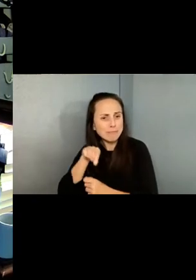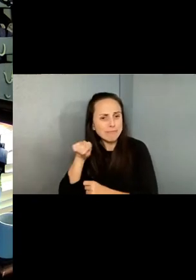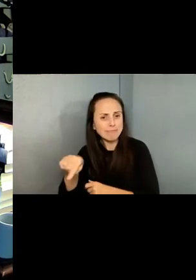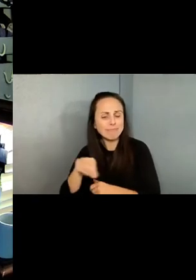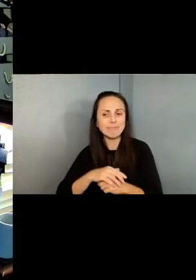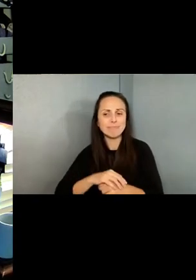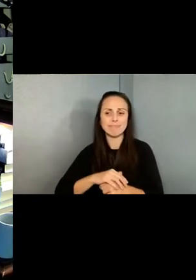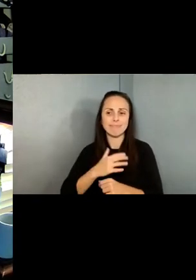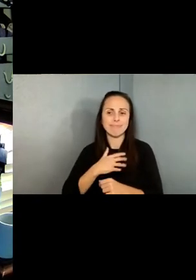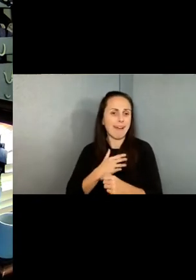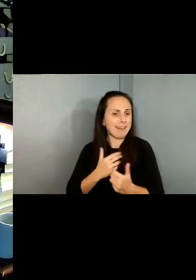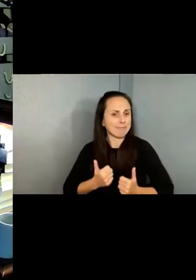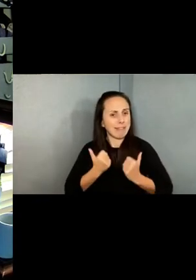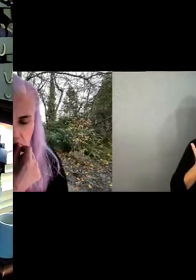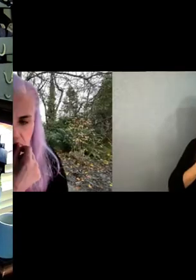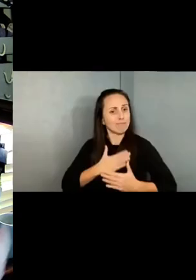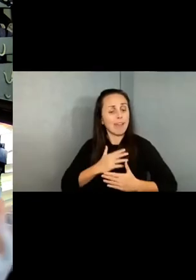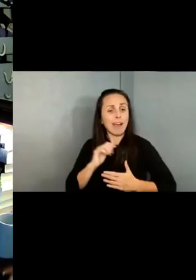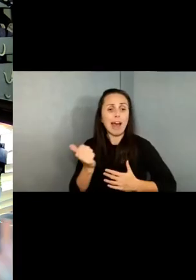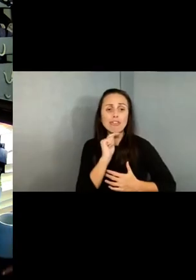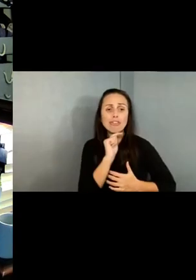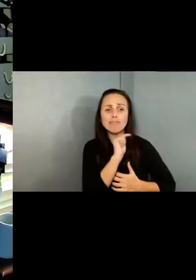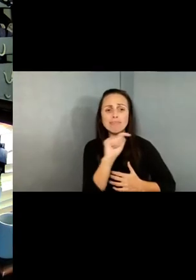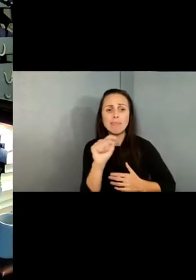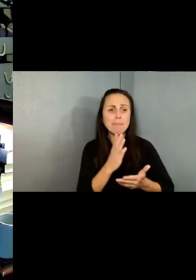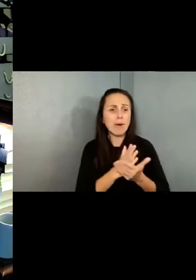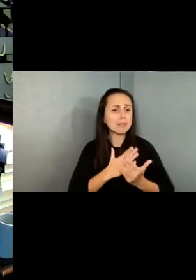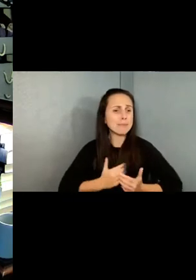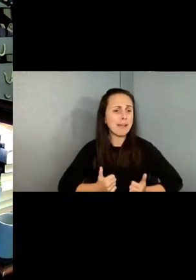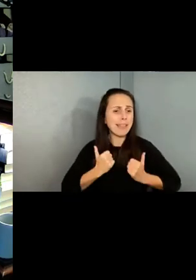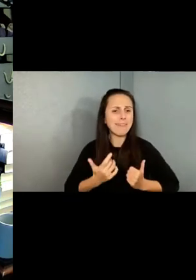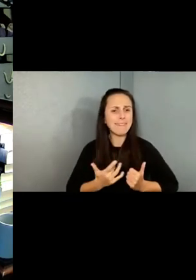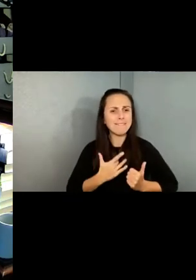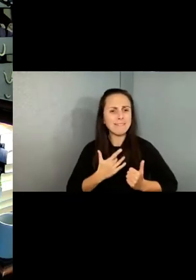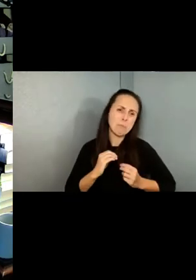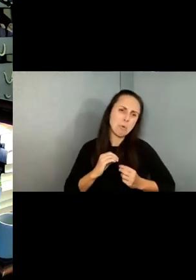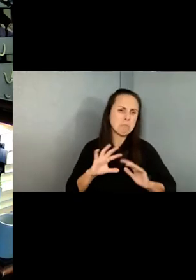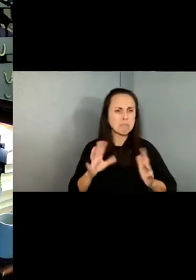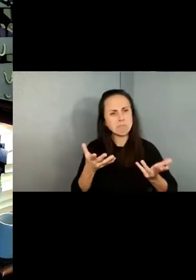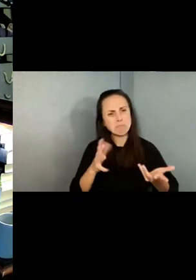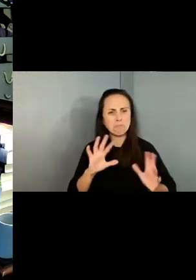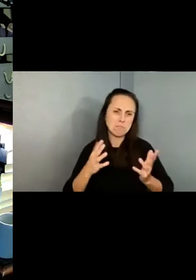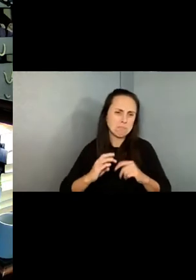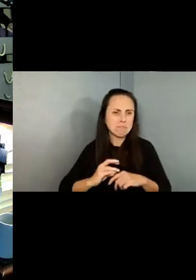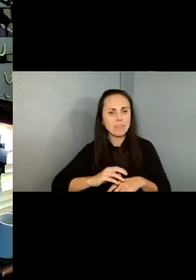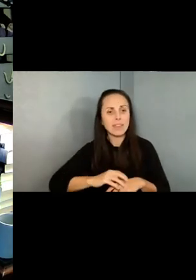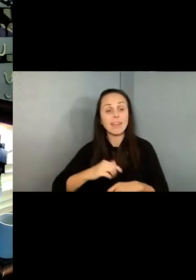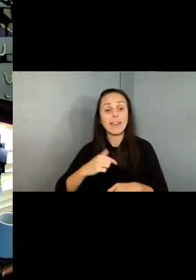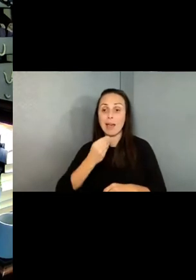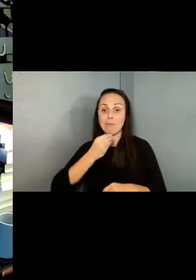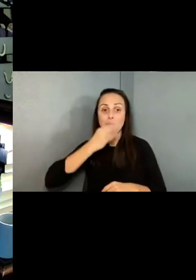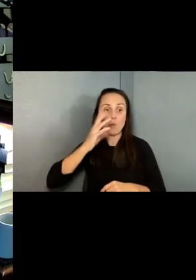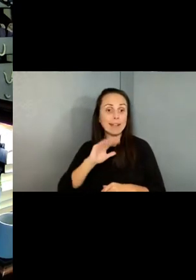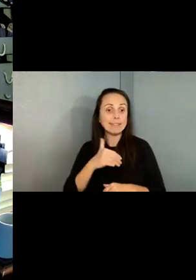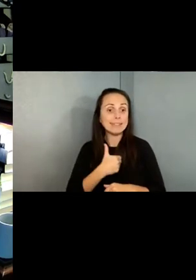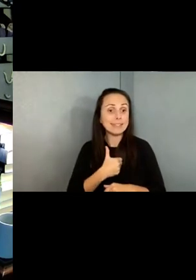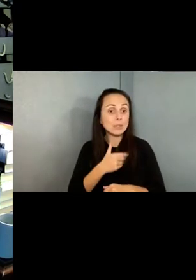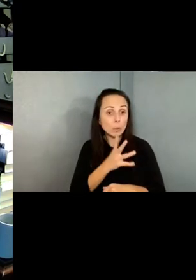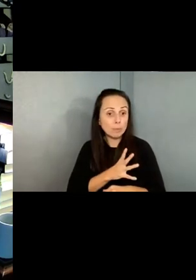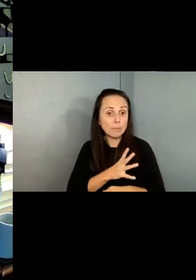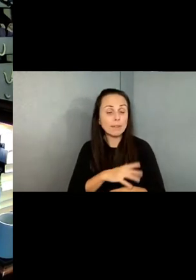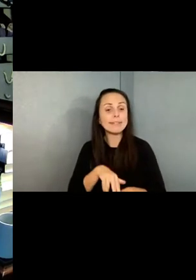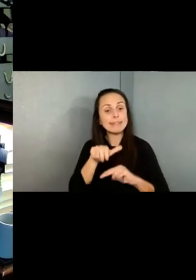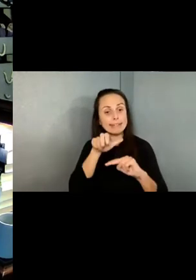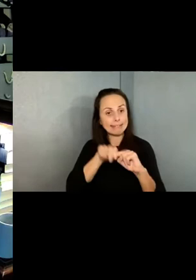of my existence. Other parts, I feel more ambiguous about. I am a white cisgender woman. I'm sitting in